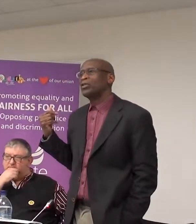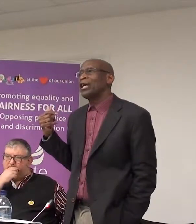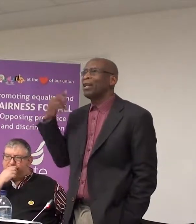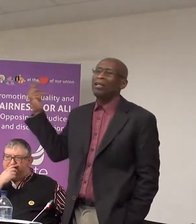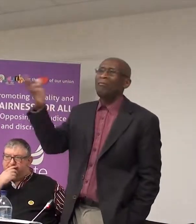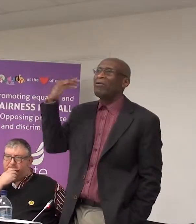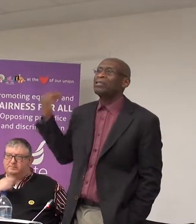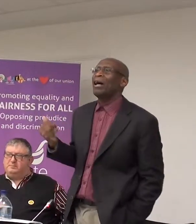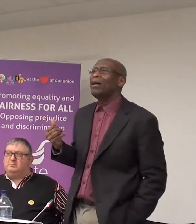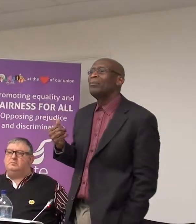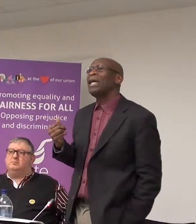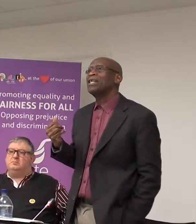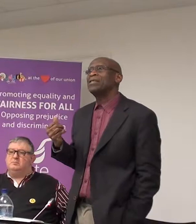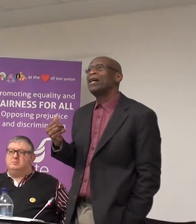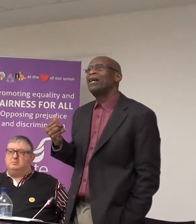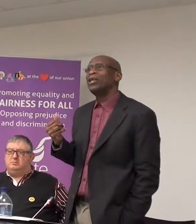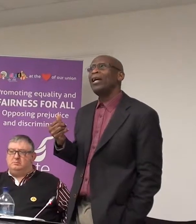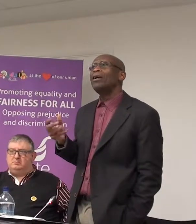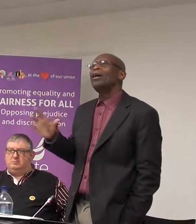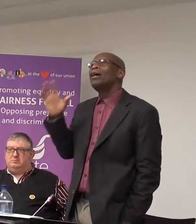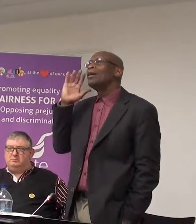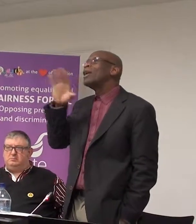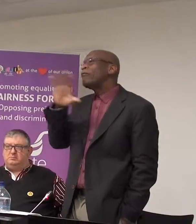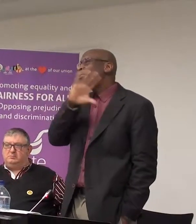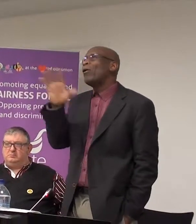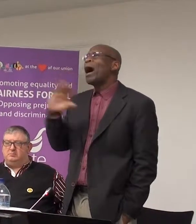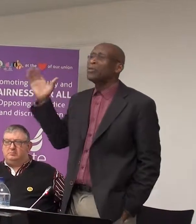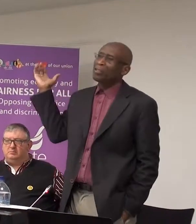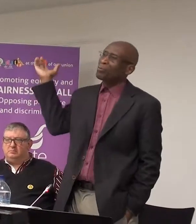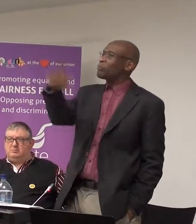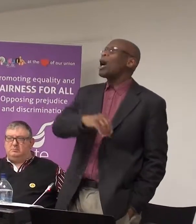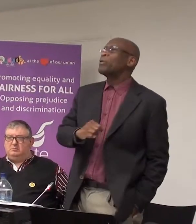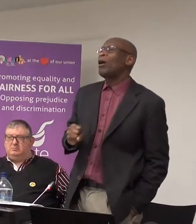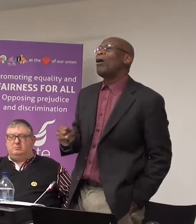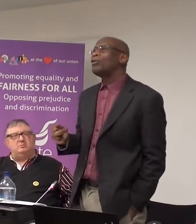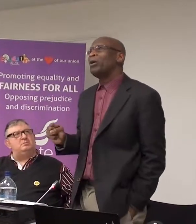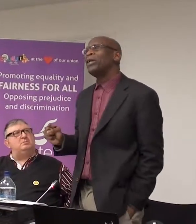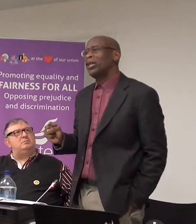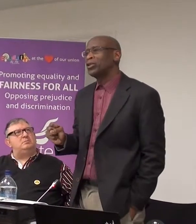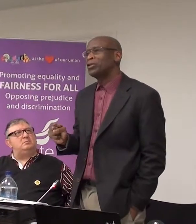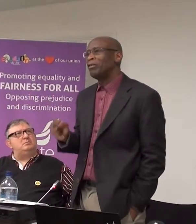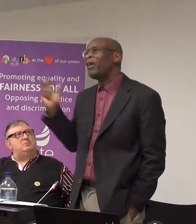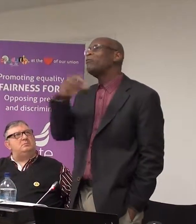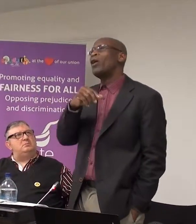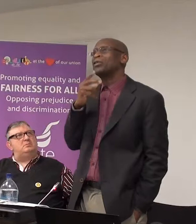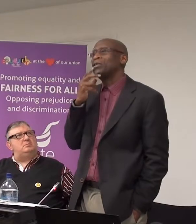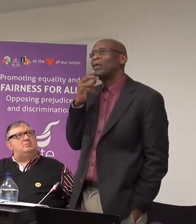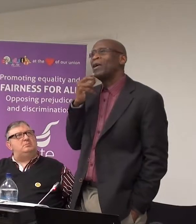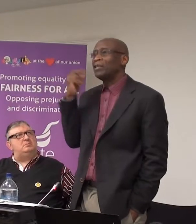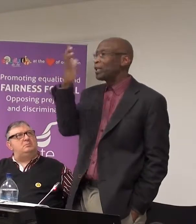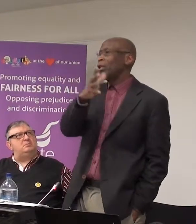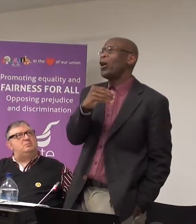forests and in the various places, saying, "Give up your arms and come onto the British and fight for